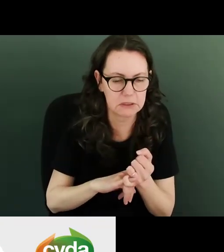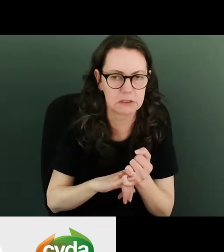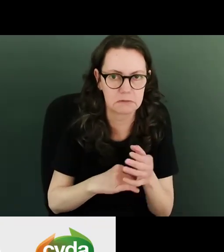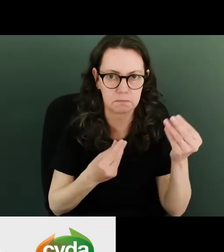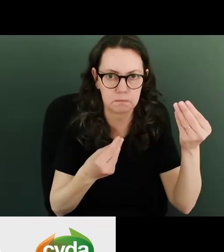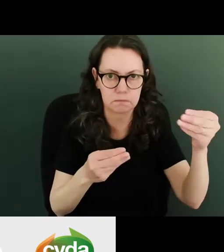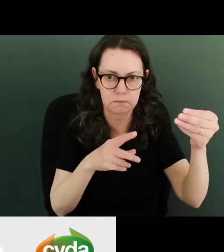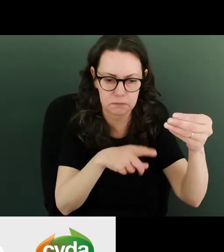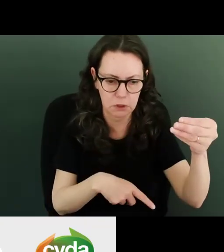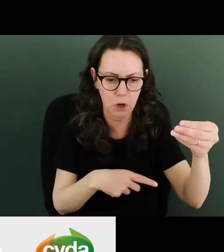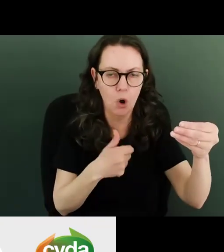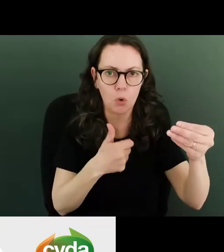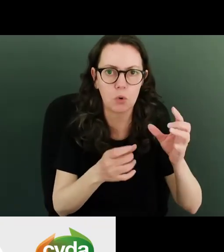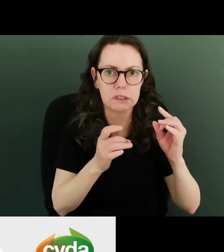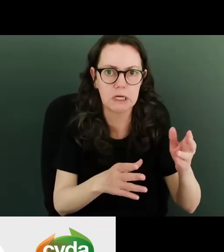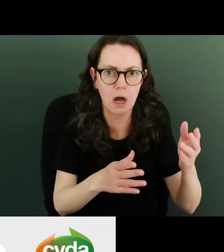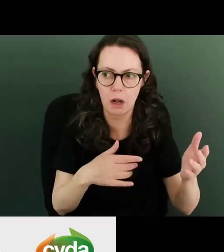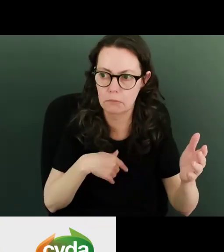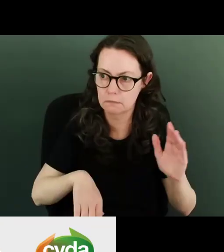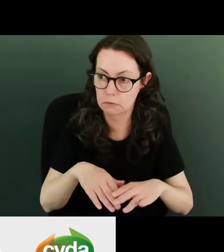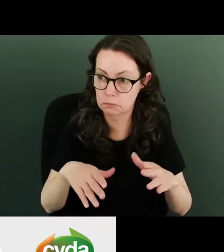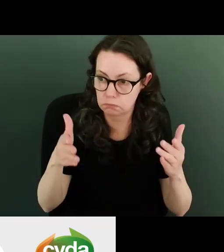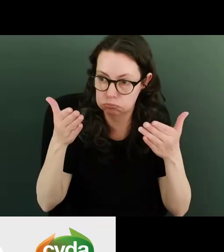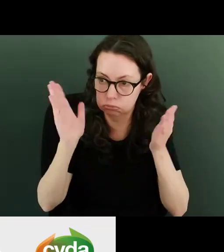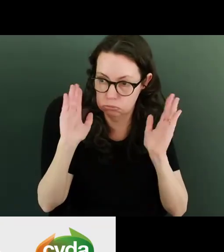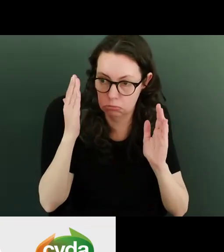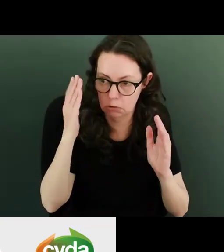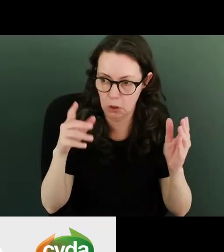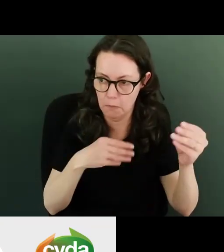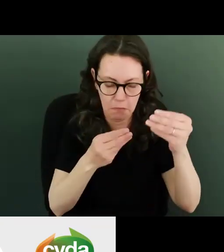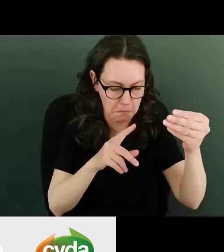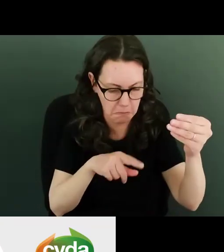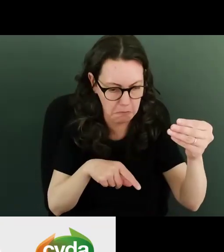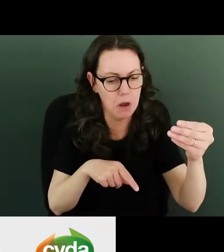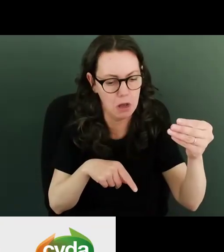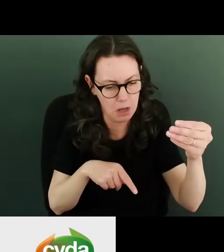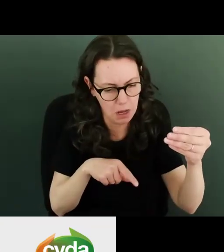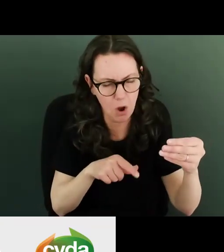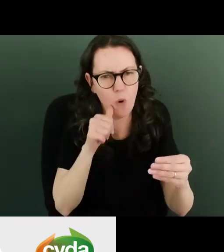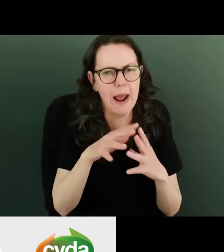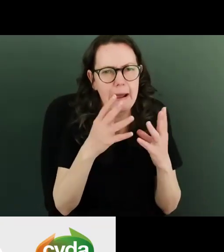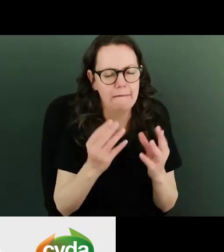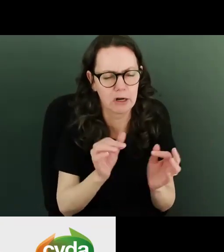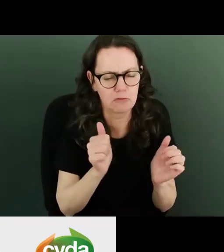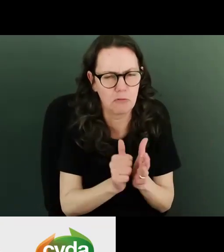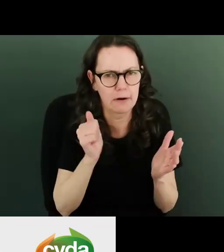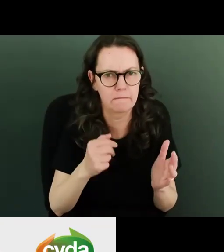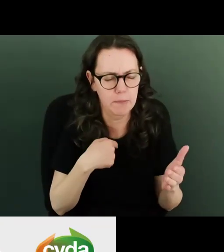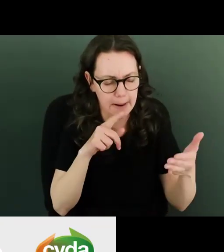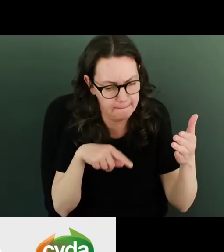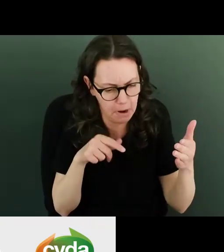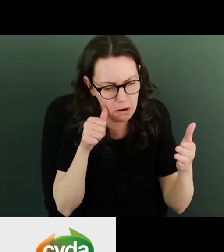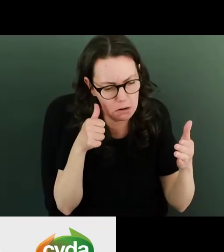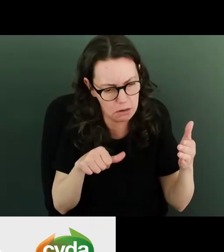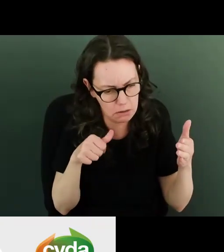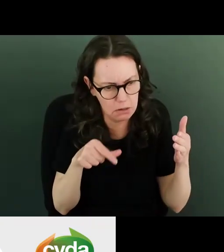that provide a starting point when you're lost. They're not going to have all the answers because it's going to be unique to your personal experience or your family's